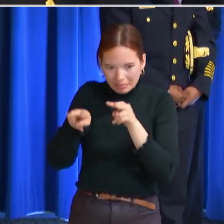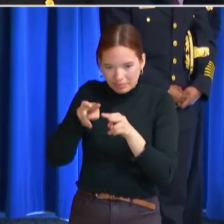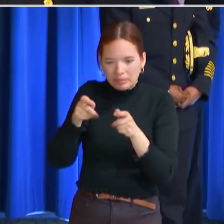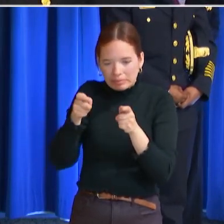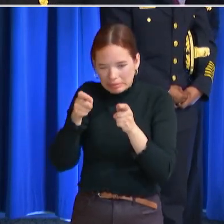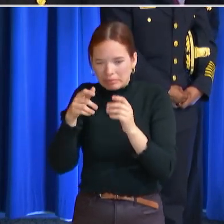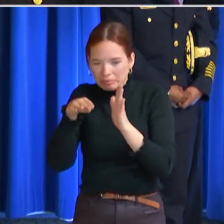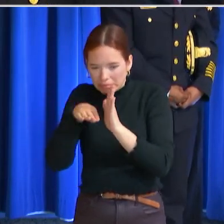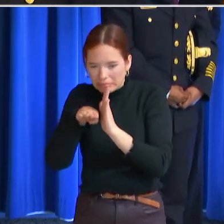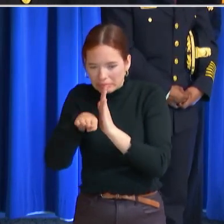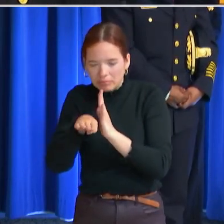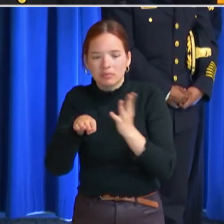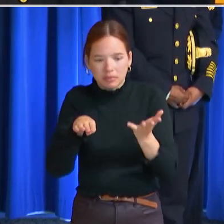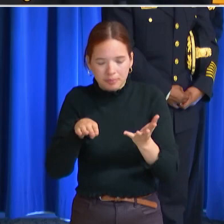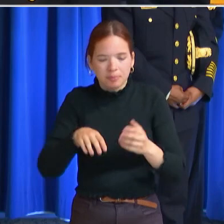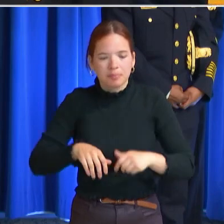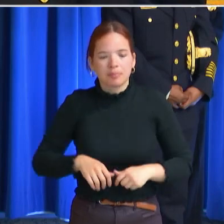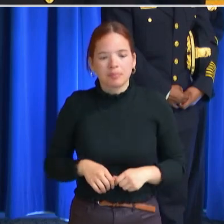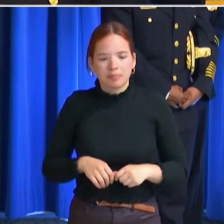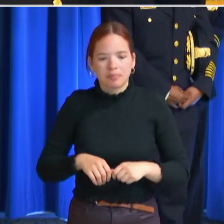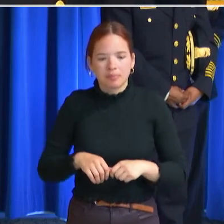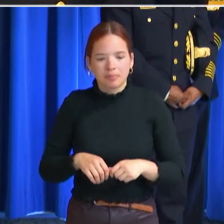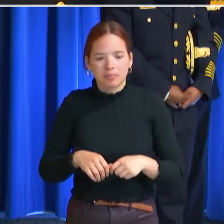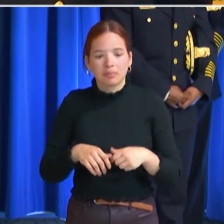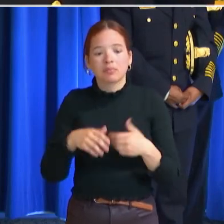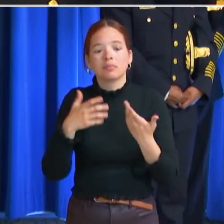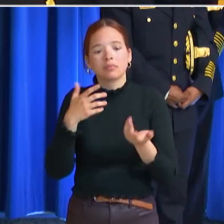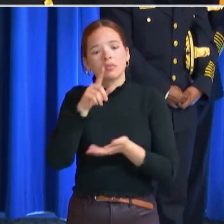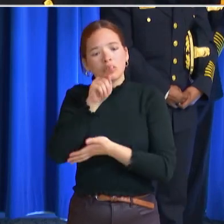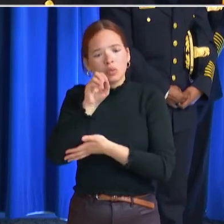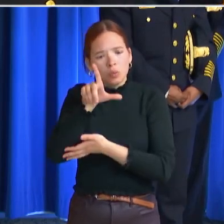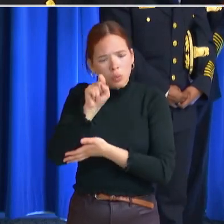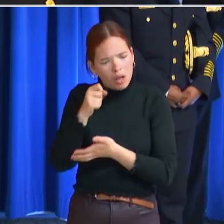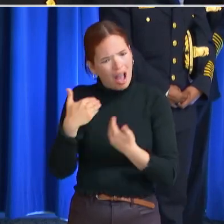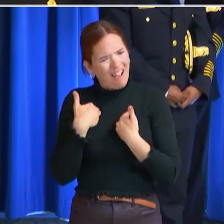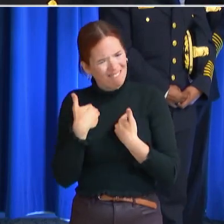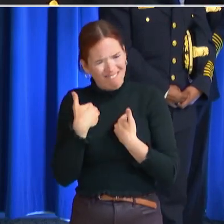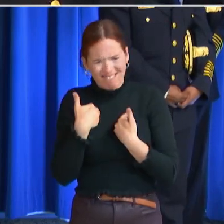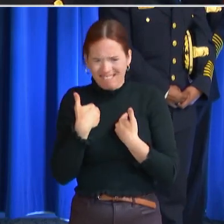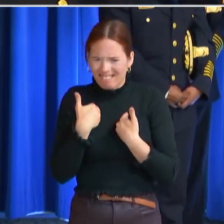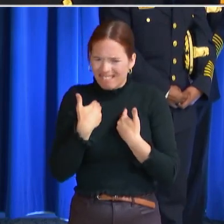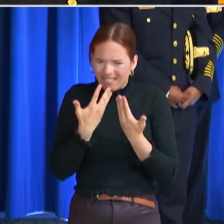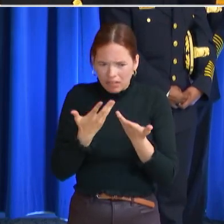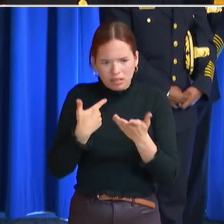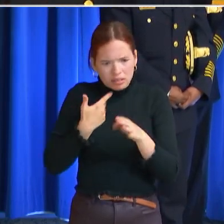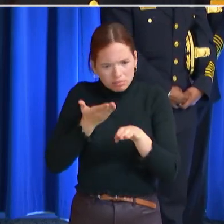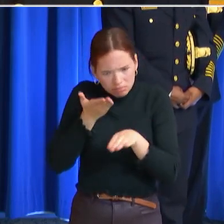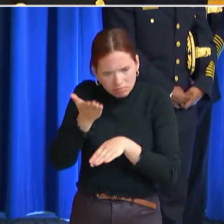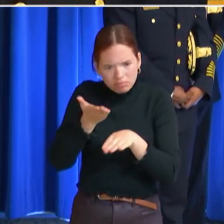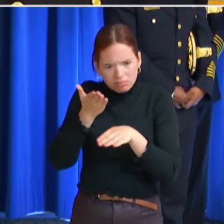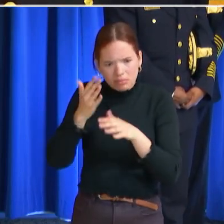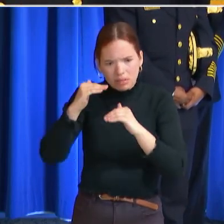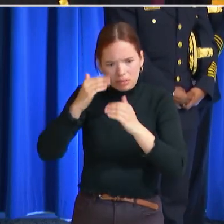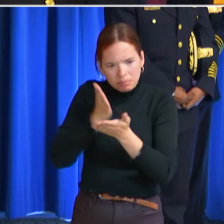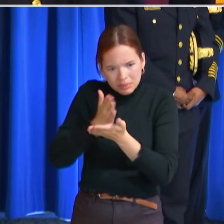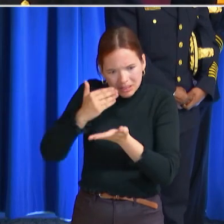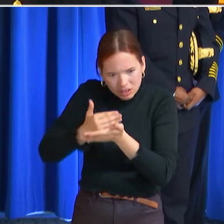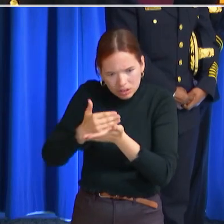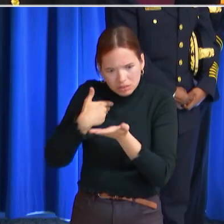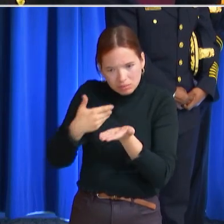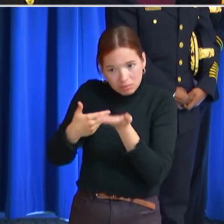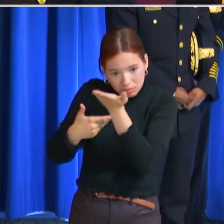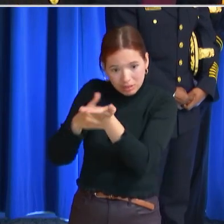But the tools that we have to deal with it are pretty robust. I submitted a balanced budget to the council that was